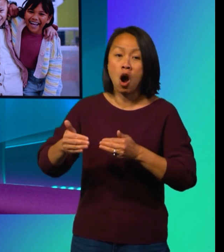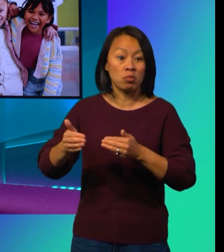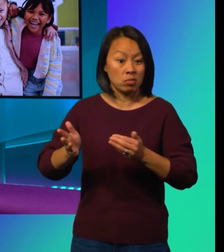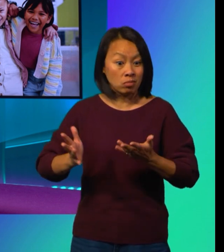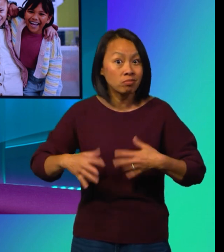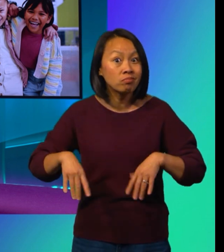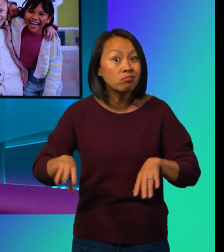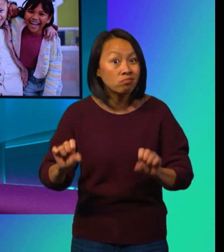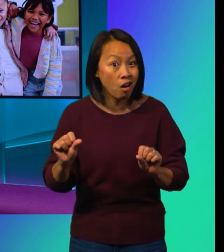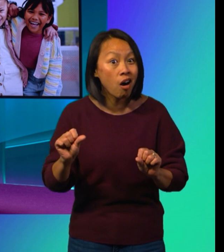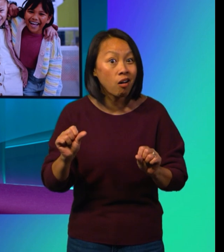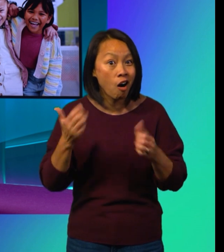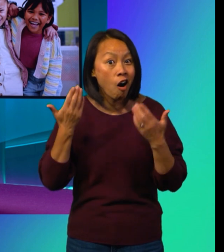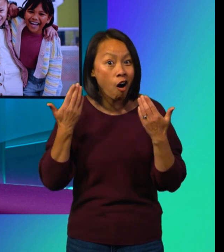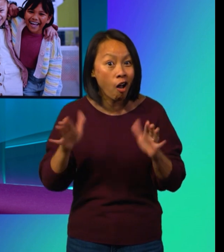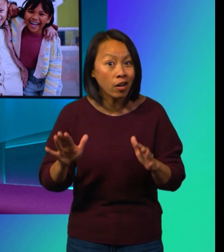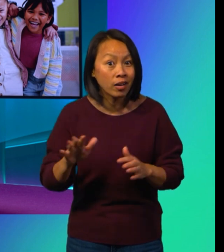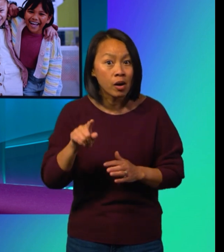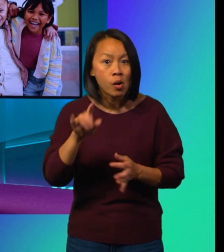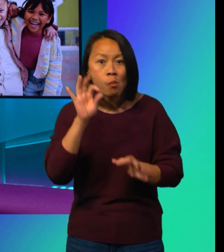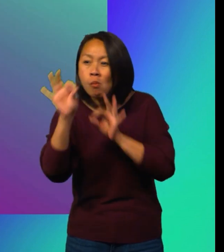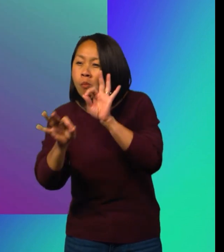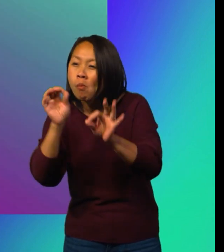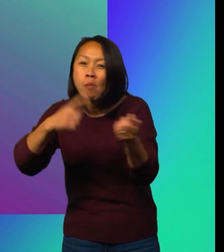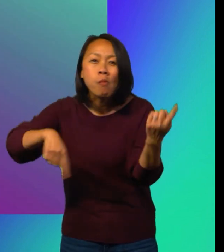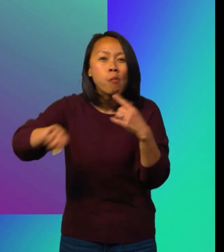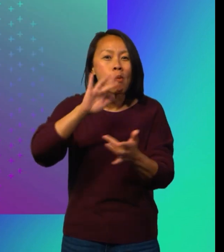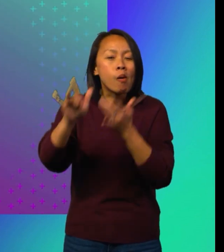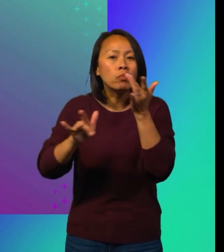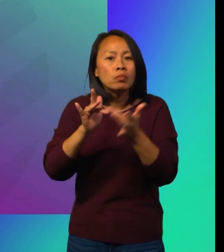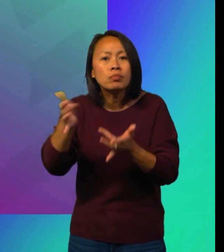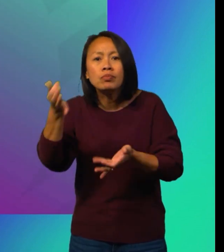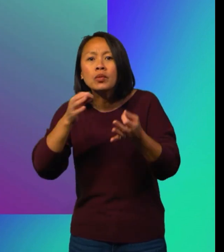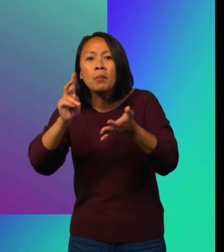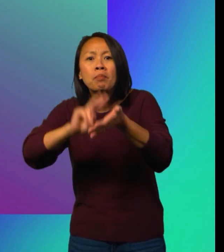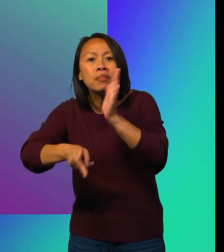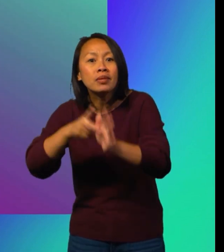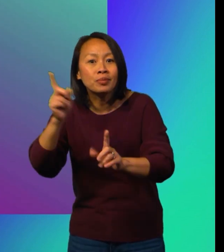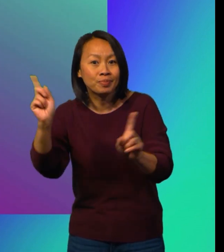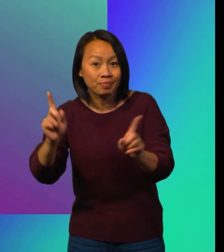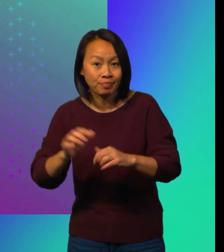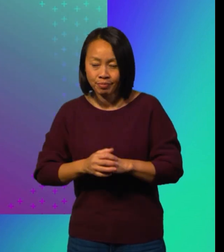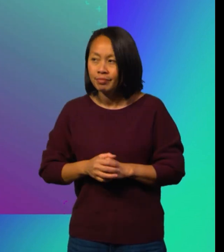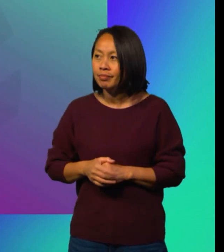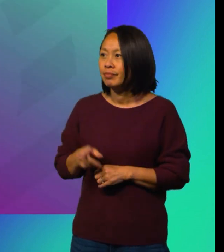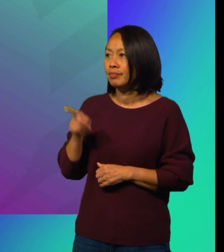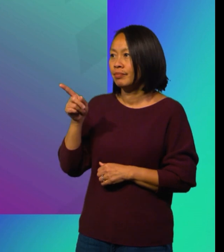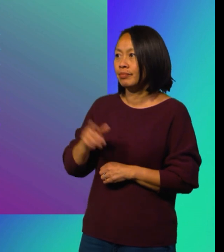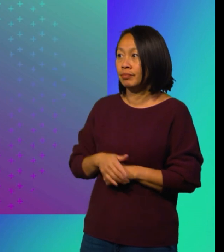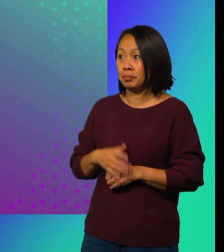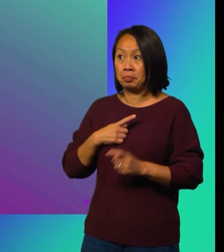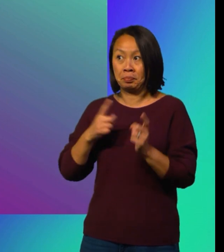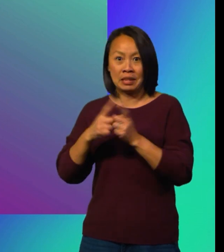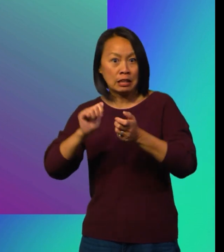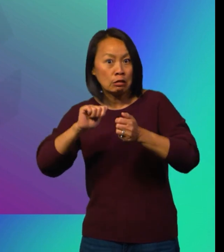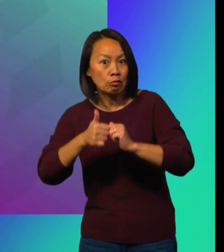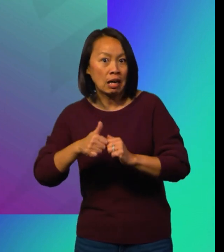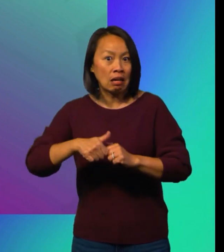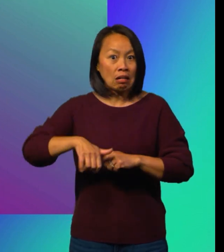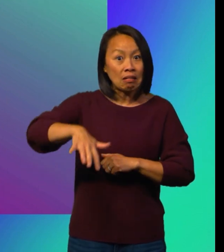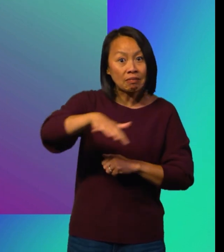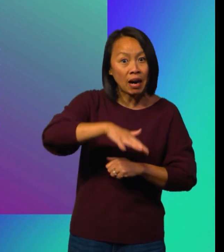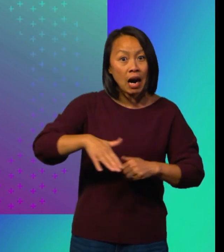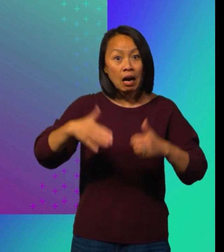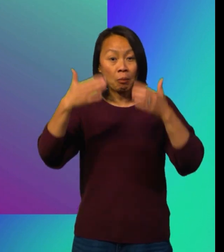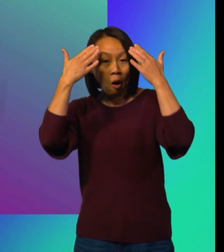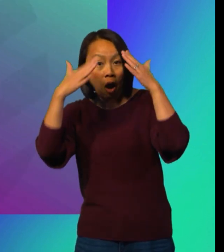been asking online what your plans are, and loads of you got in touch. Blue Caring Koala says, I'm meeting friends and family